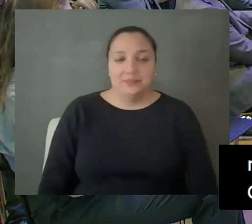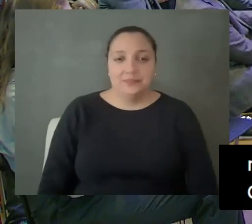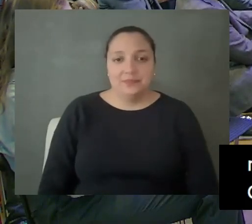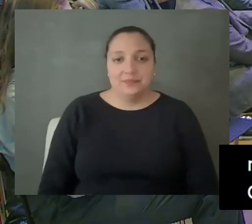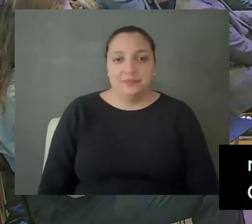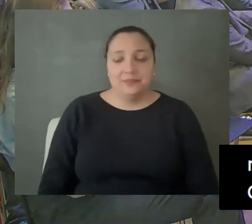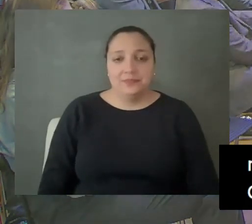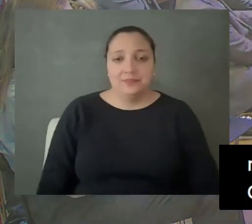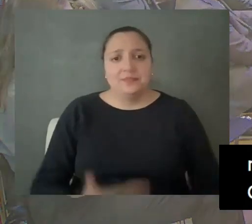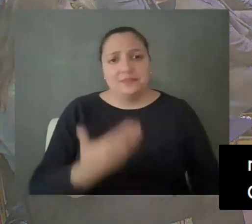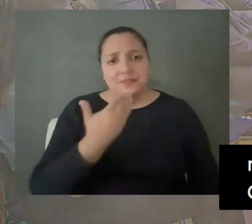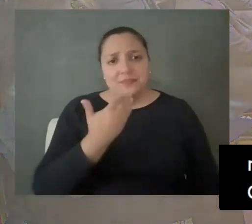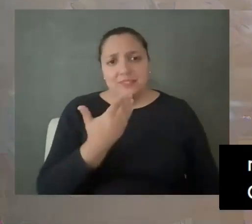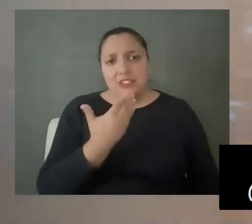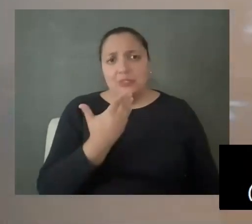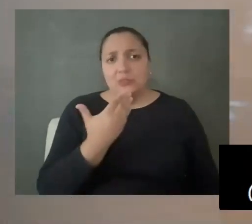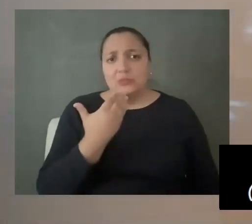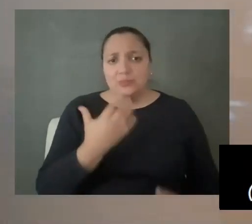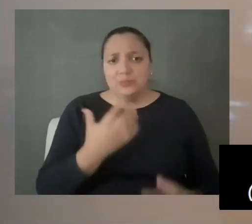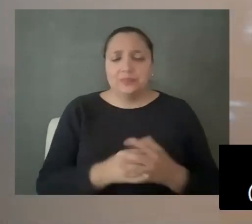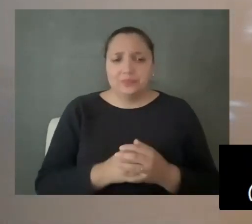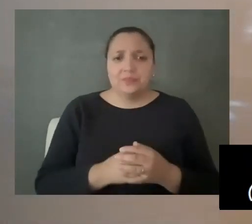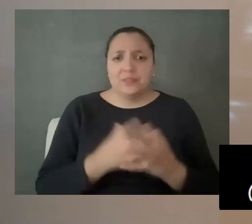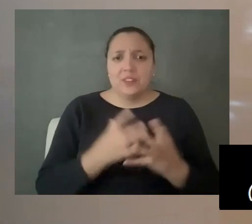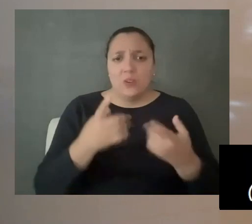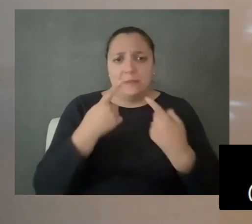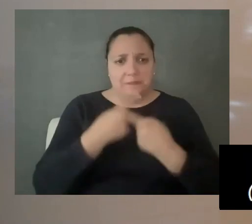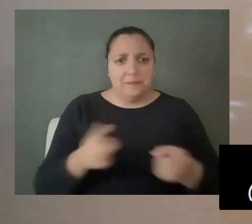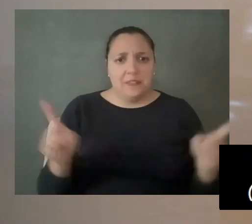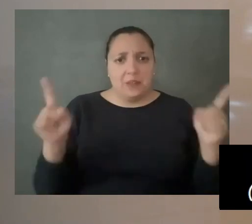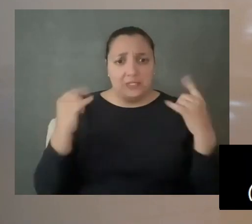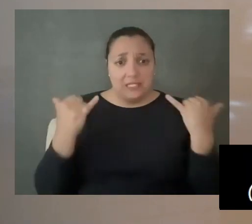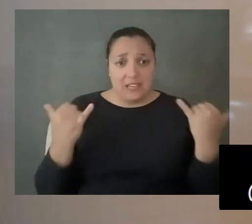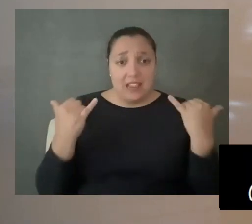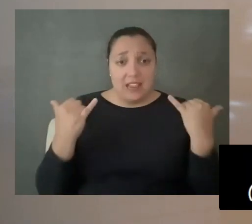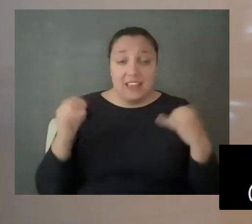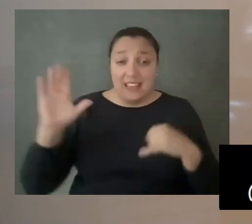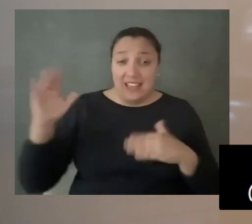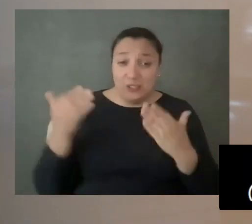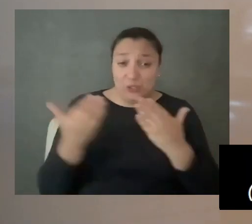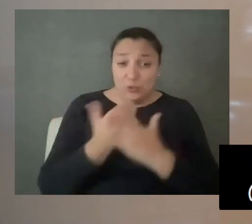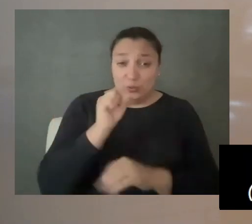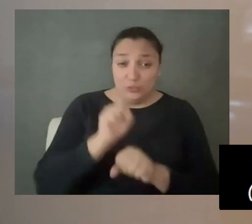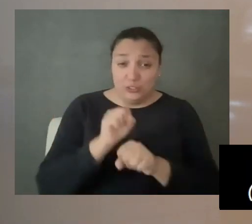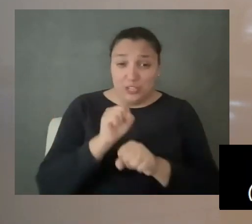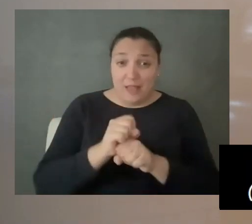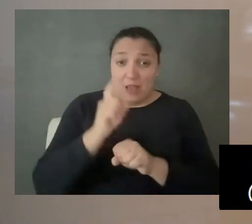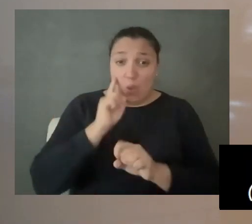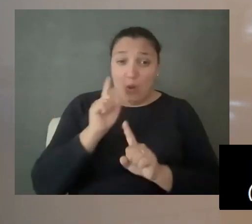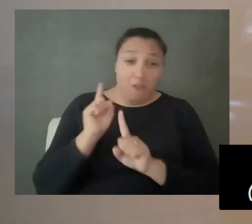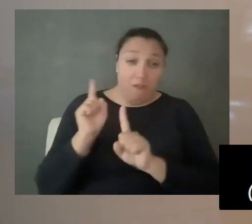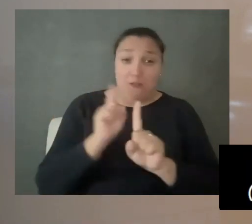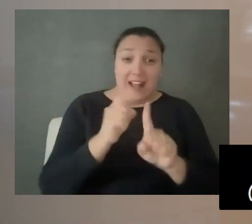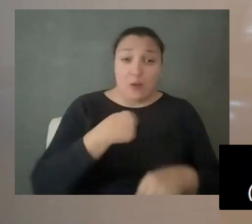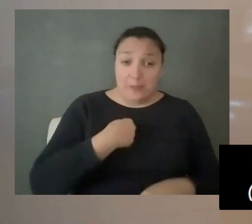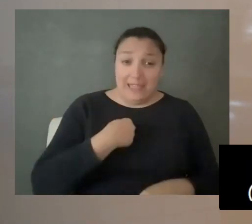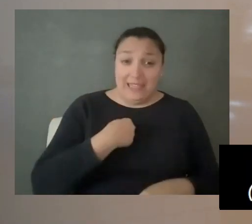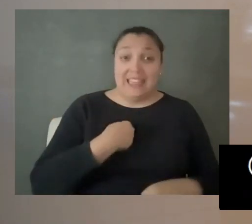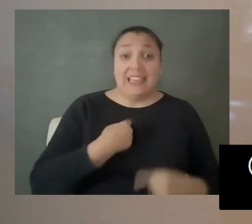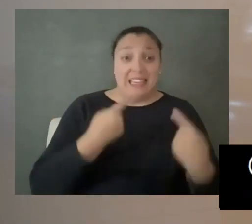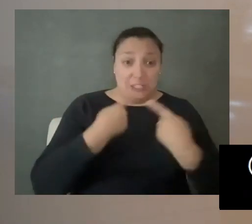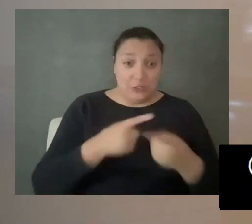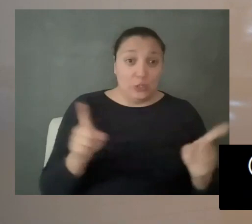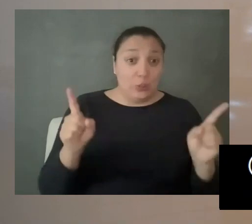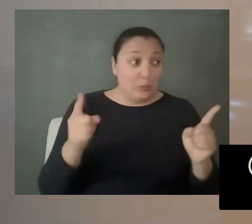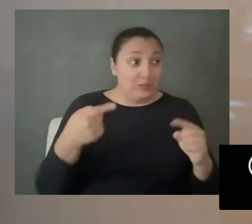Thank you, Clayton. I appreciate it. I want to just announce today that Clayton's new job will be following me around, introducing me at every single